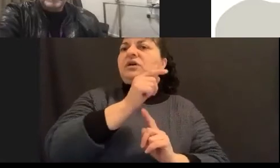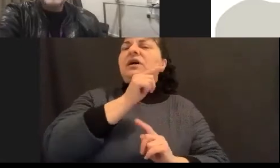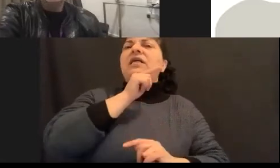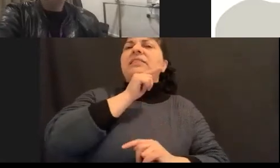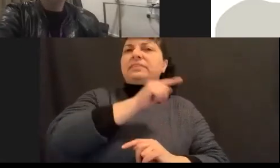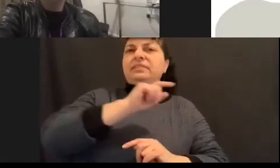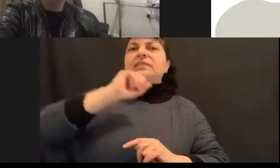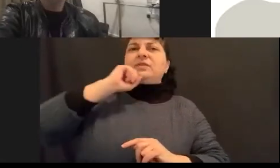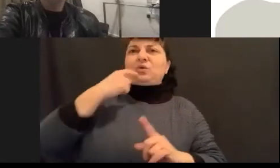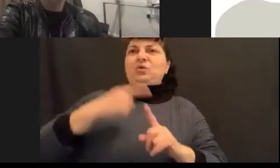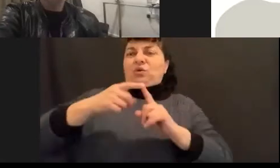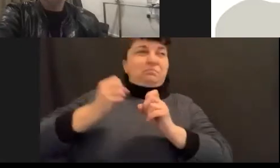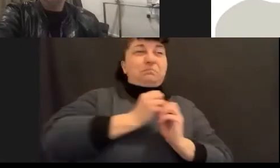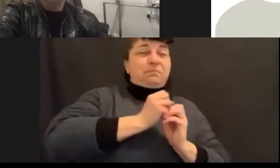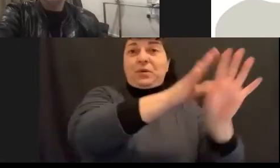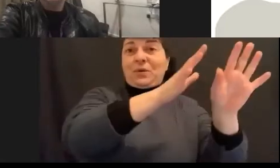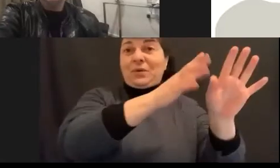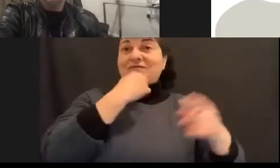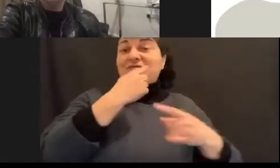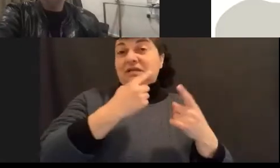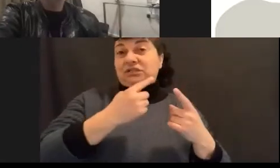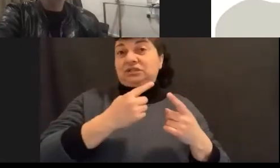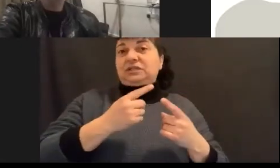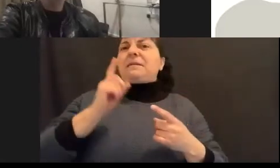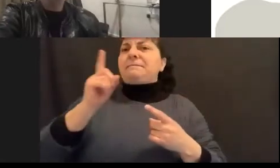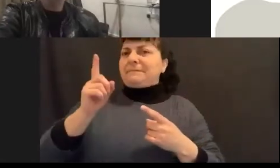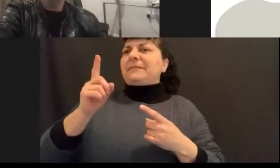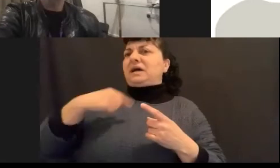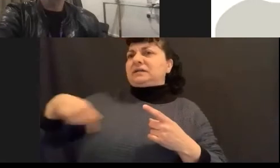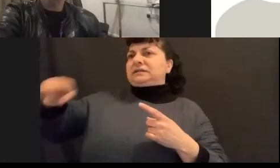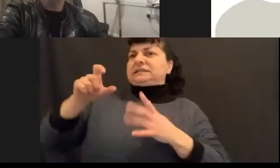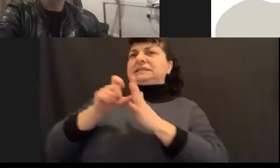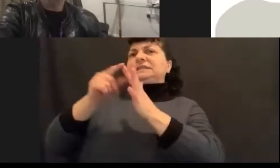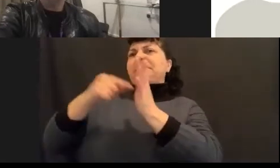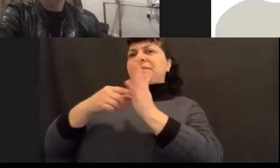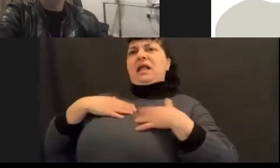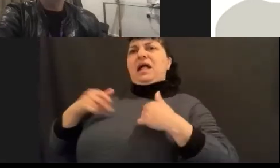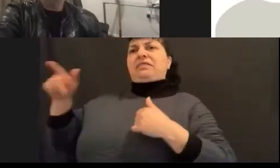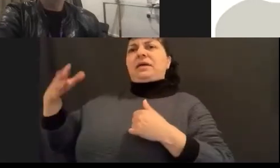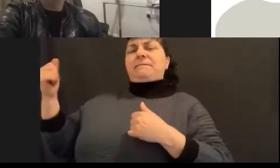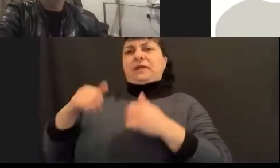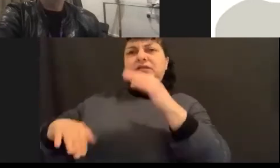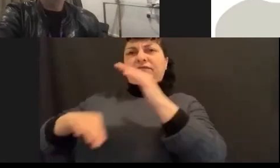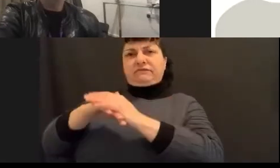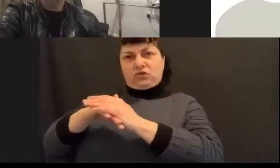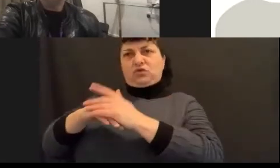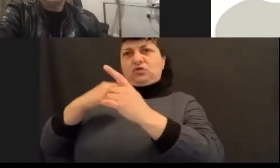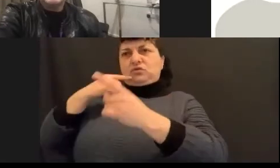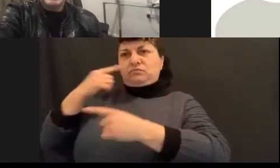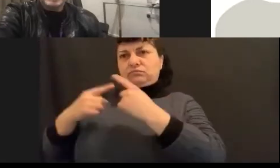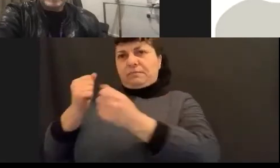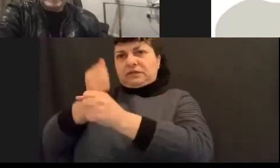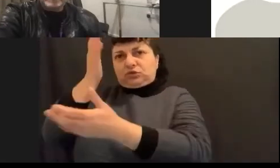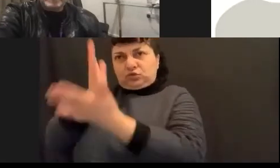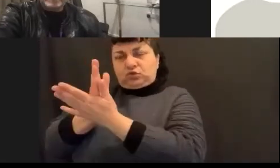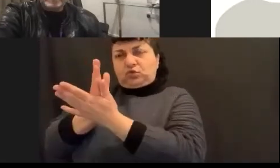quickly than what it can be officially reviewed and released to the department's websites. In the scheme of things, and in fact, I